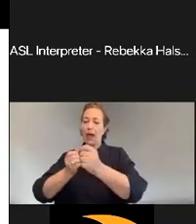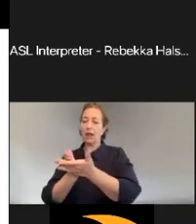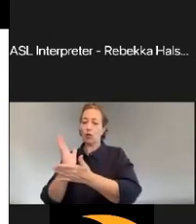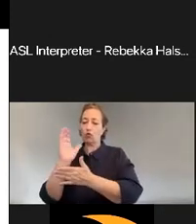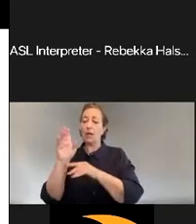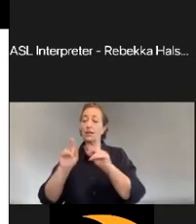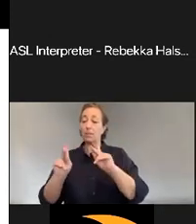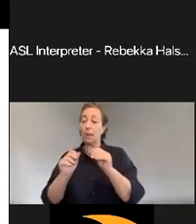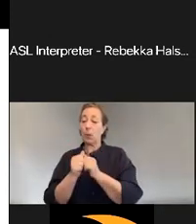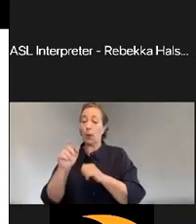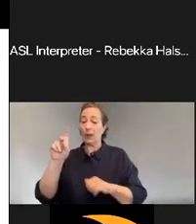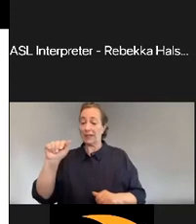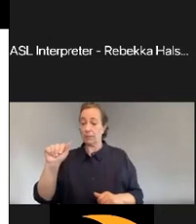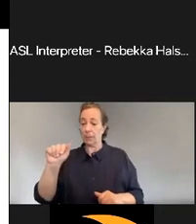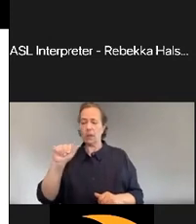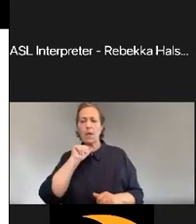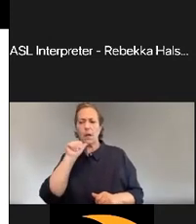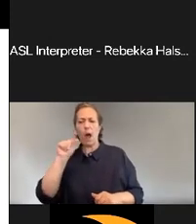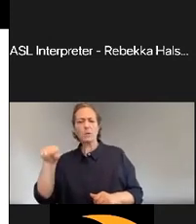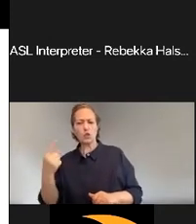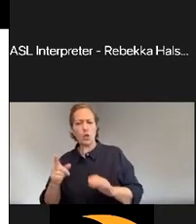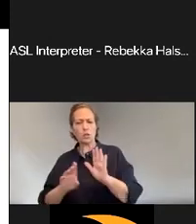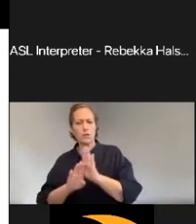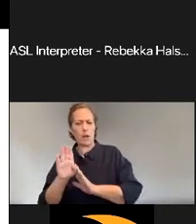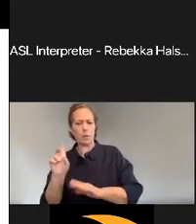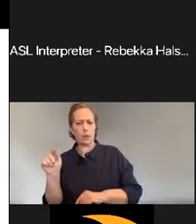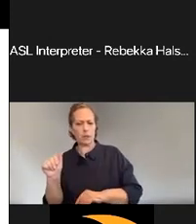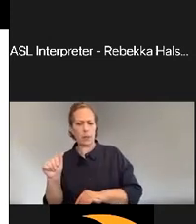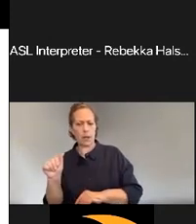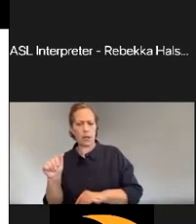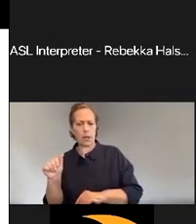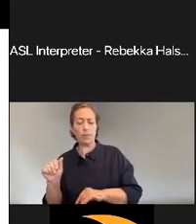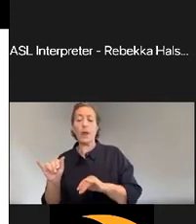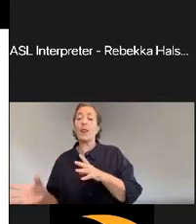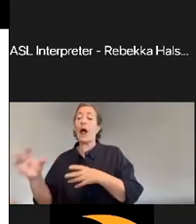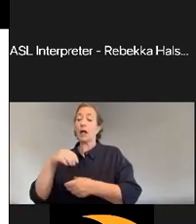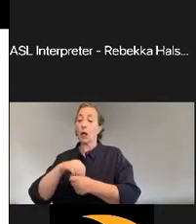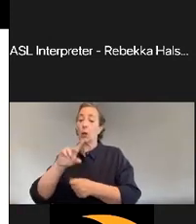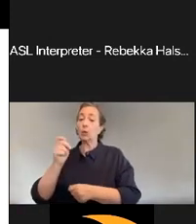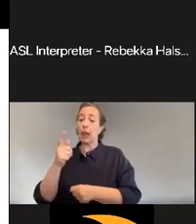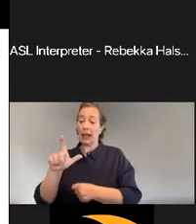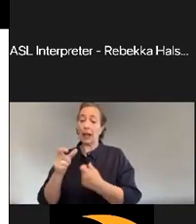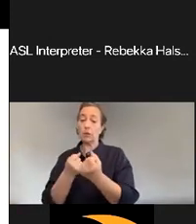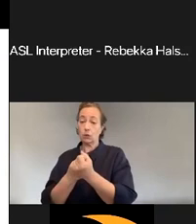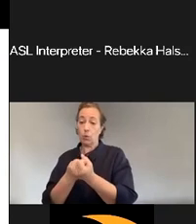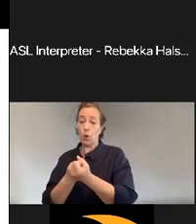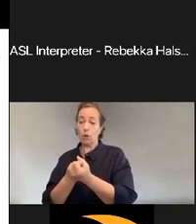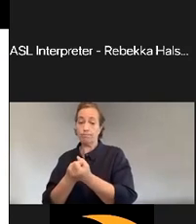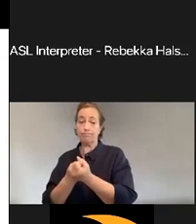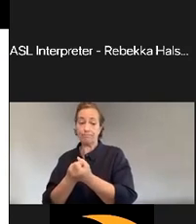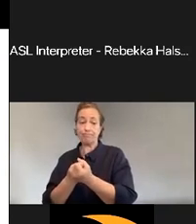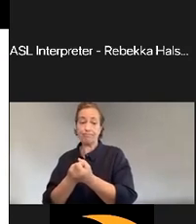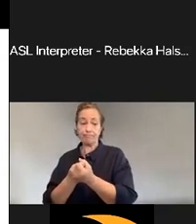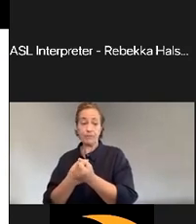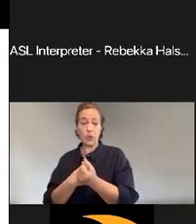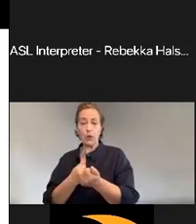with disabilities, not just developmental disabilities. So, and that includes providing legal support. So I think I'd encourage the person